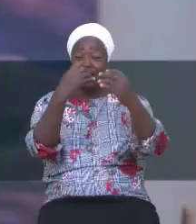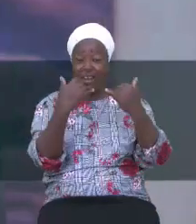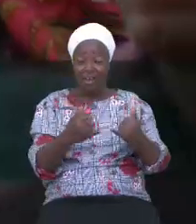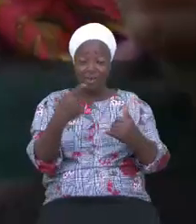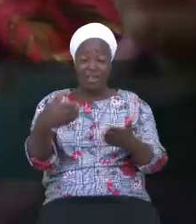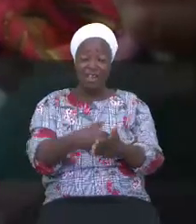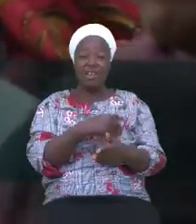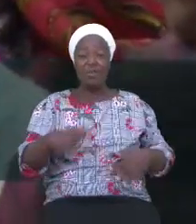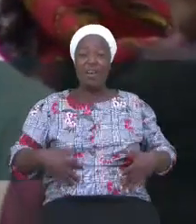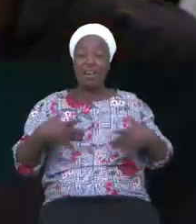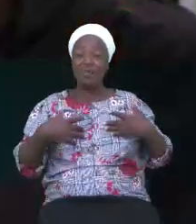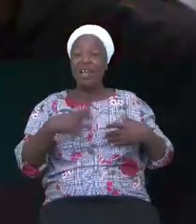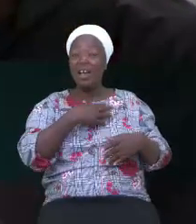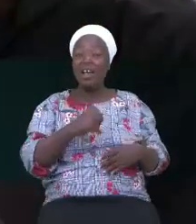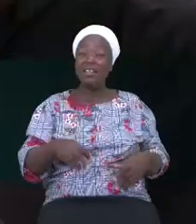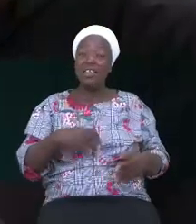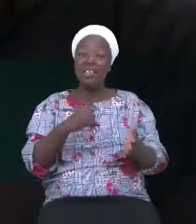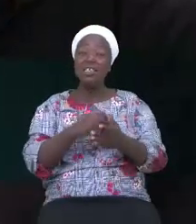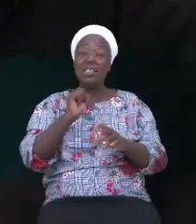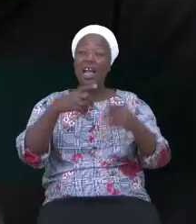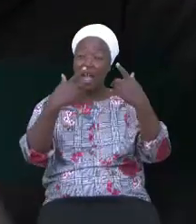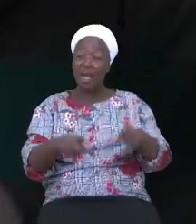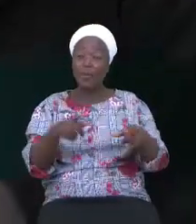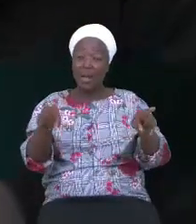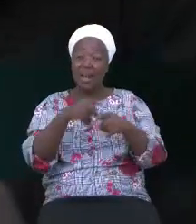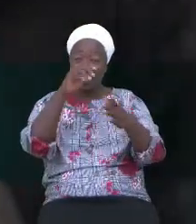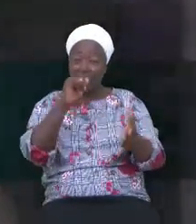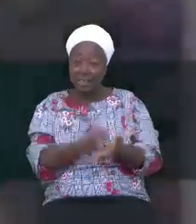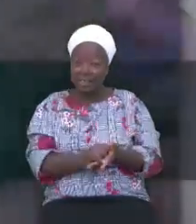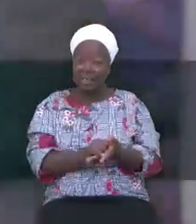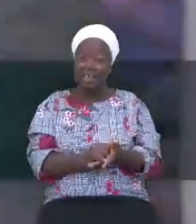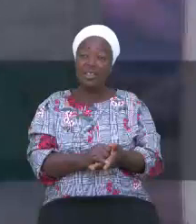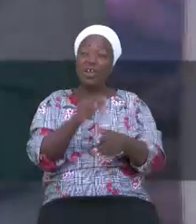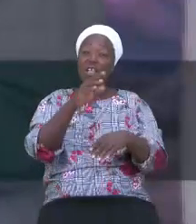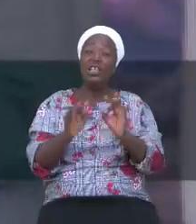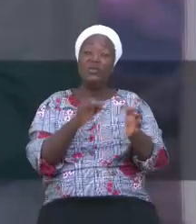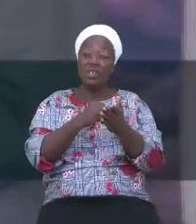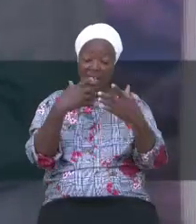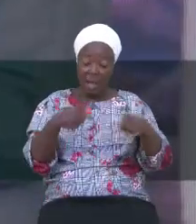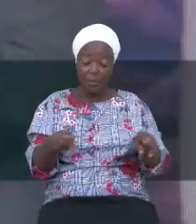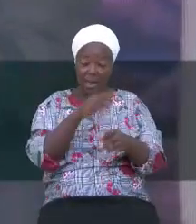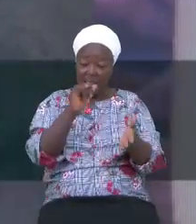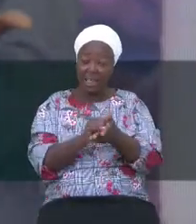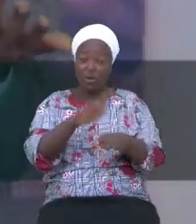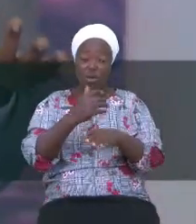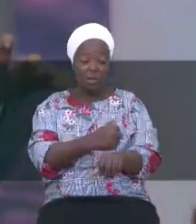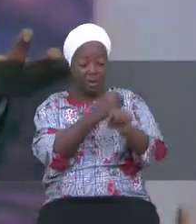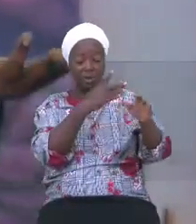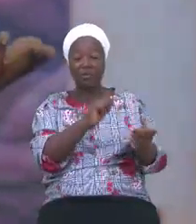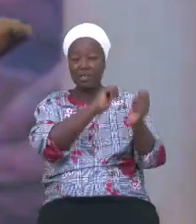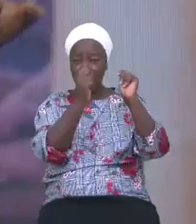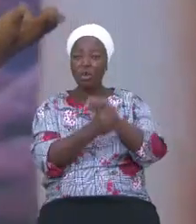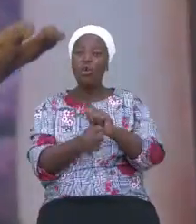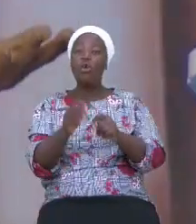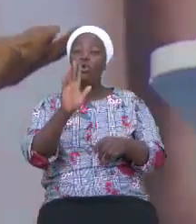life. The new life. If it could happen like that, on the Mount of Transfiguration, your